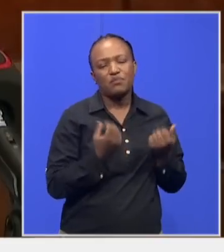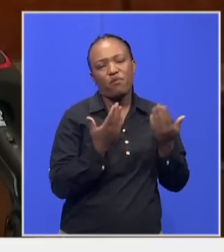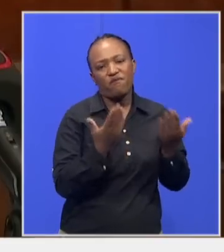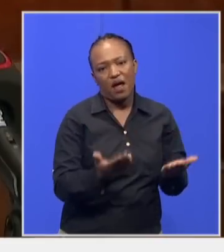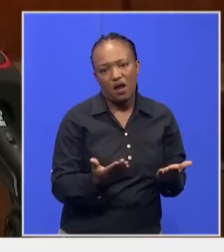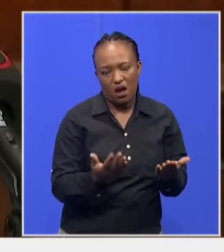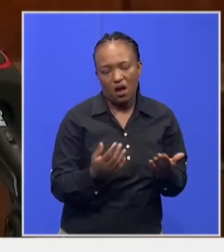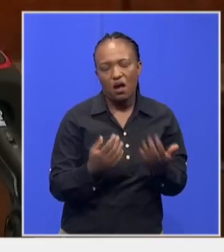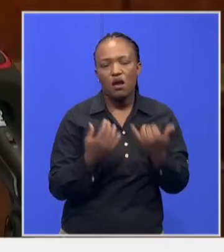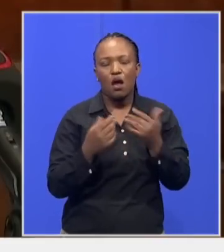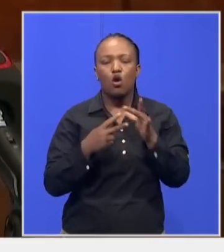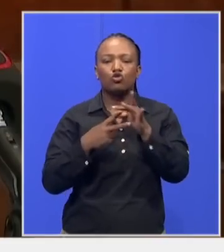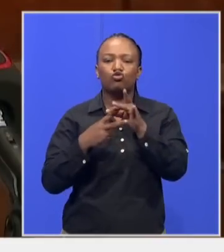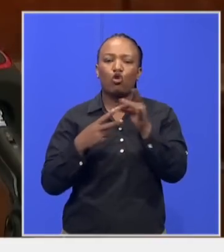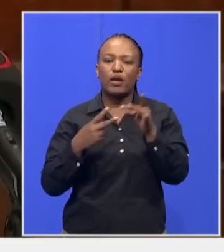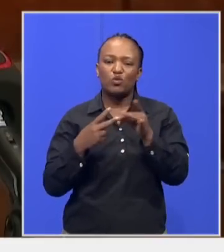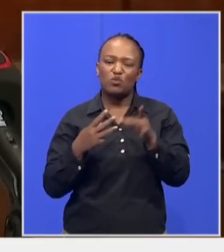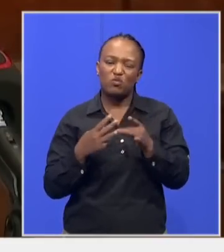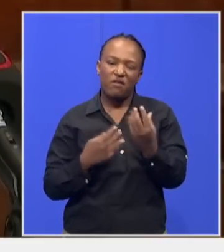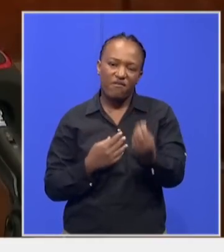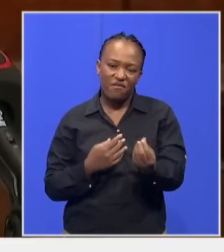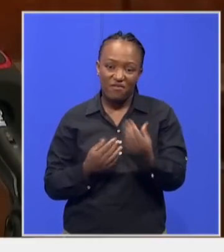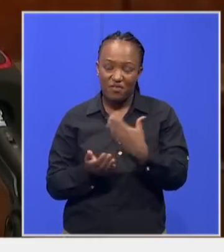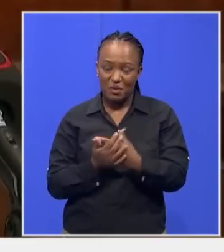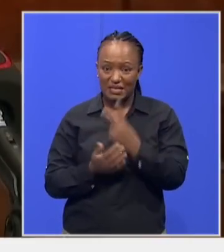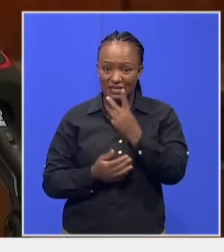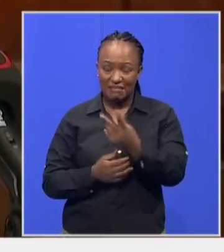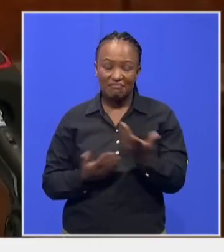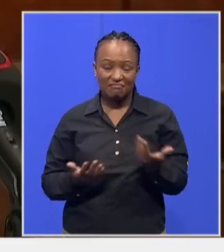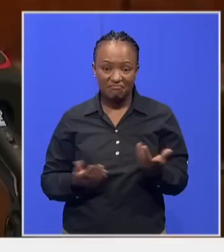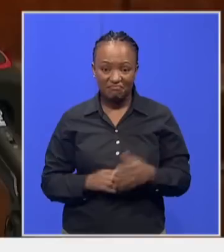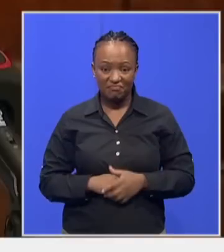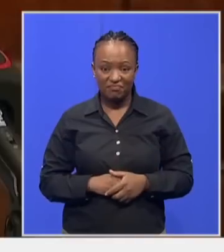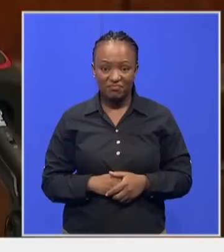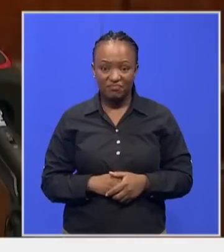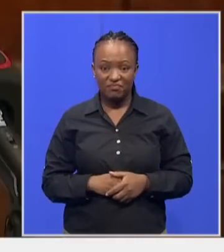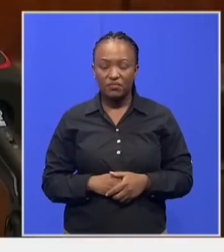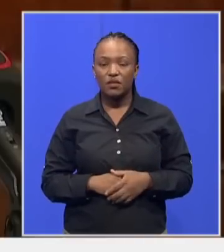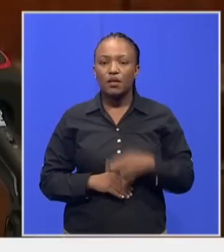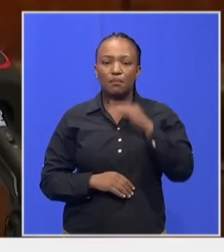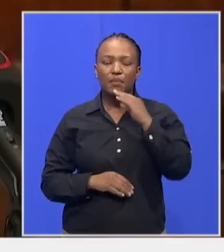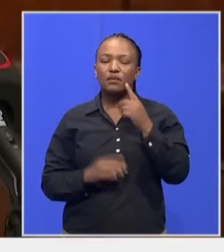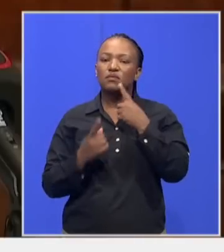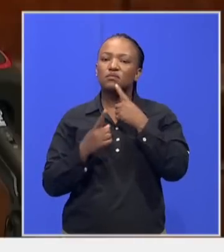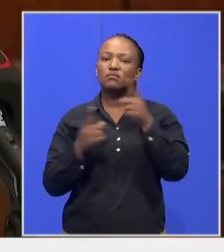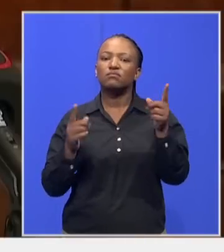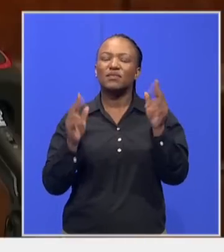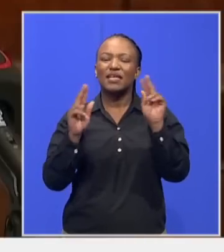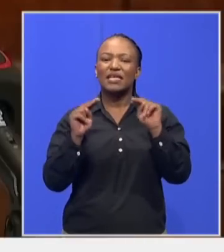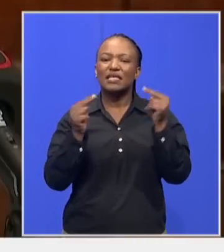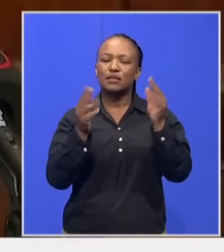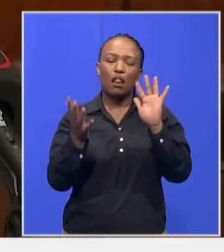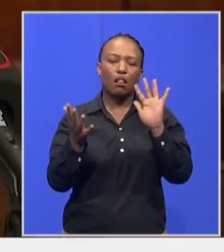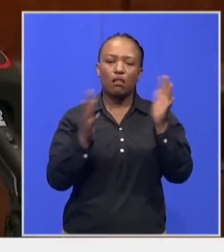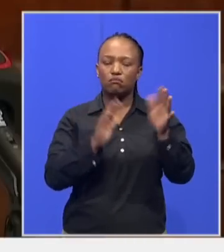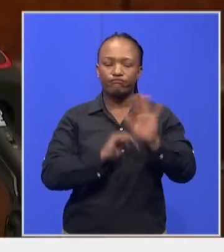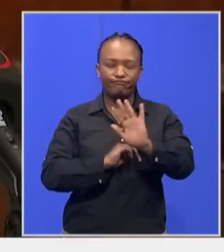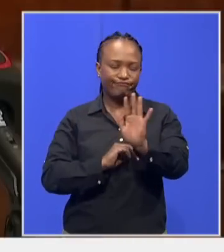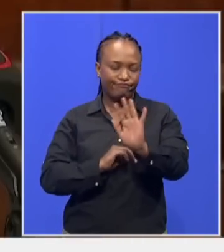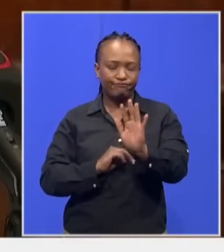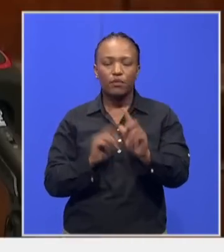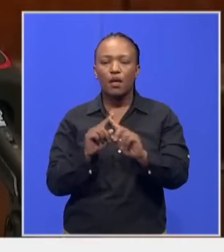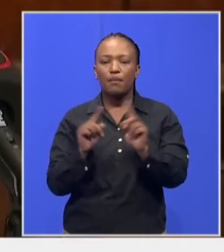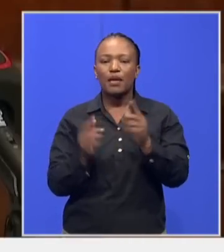that sits before us. So you can see, this has nothing to do with the declaration of a state of disaster. It's about